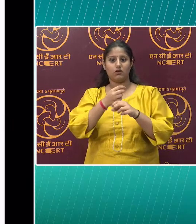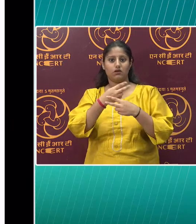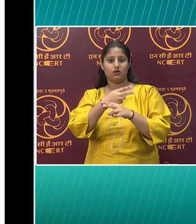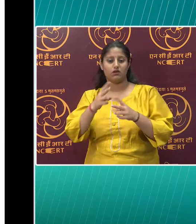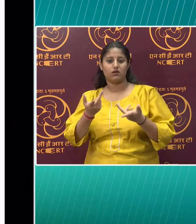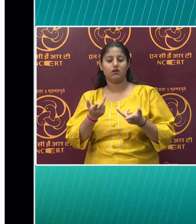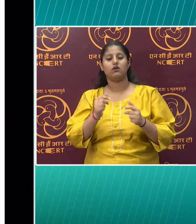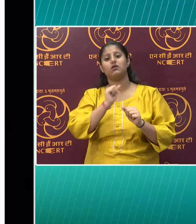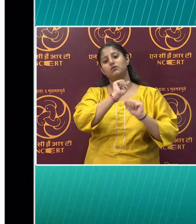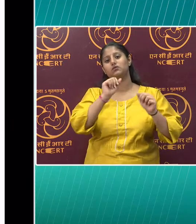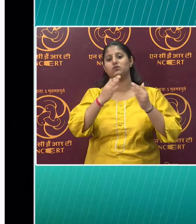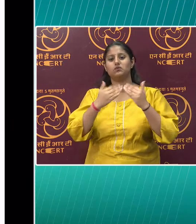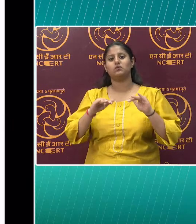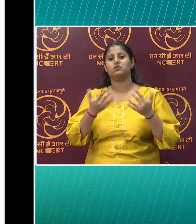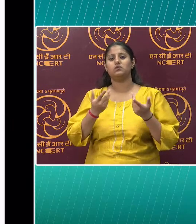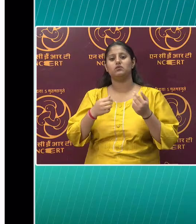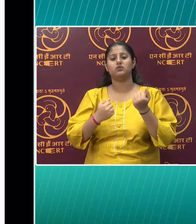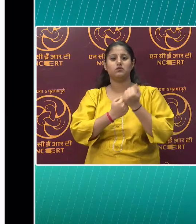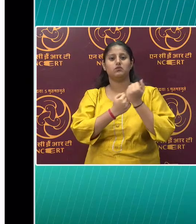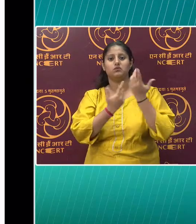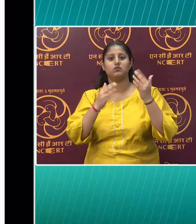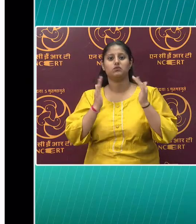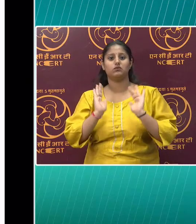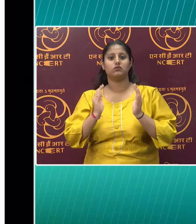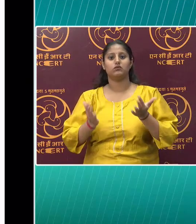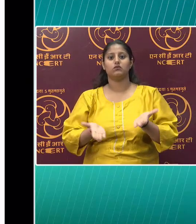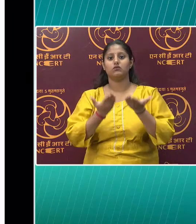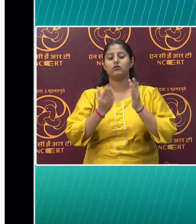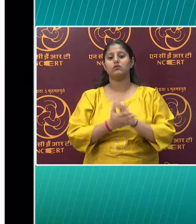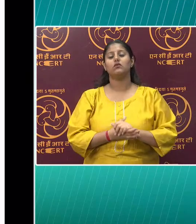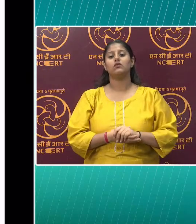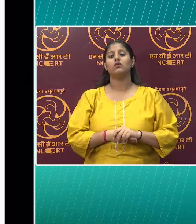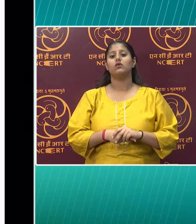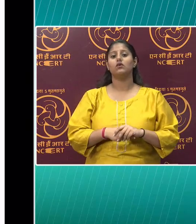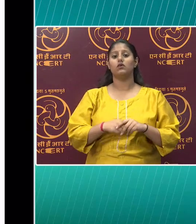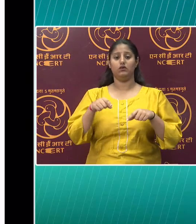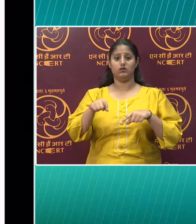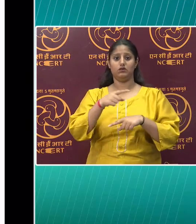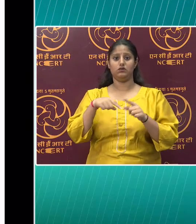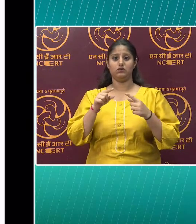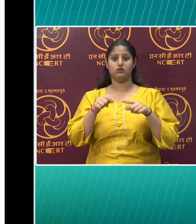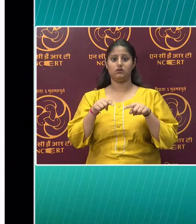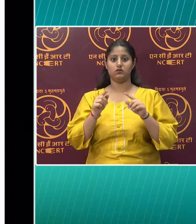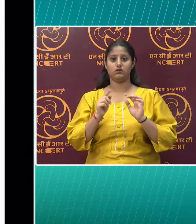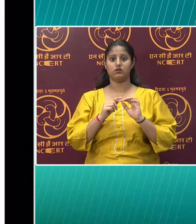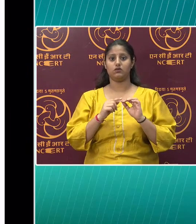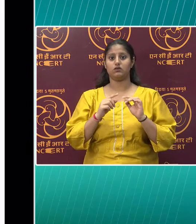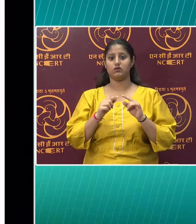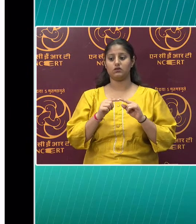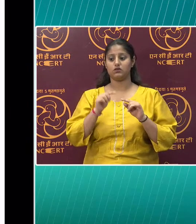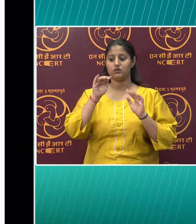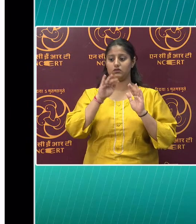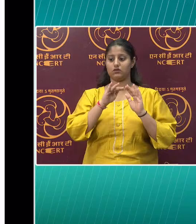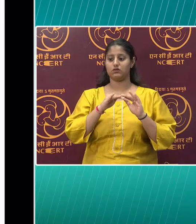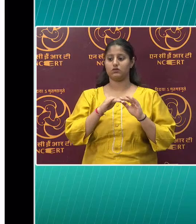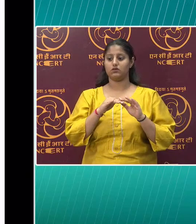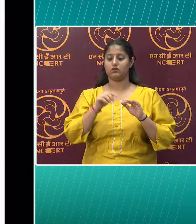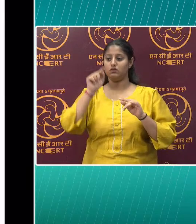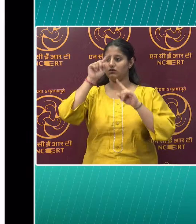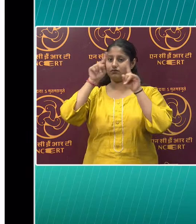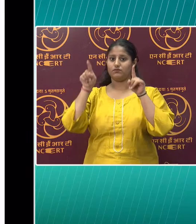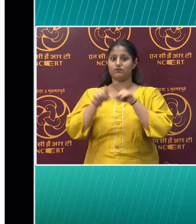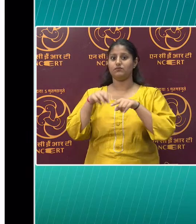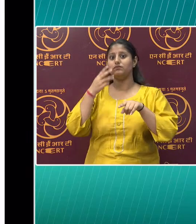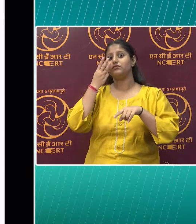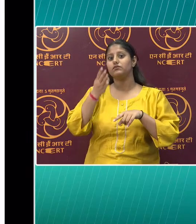cook. So this is how the states can actually contextualize in terms of the teaching